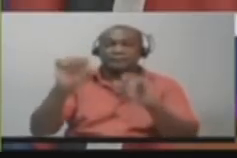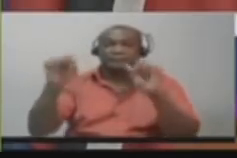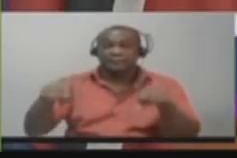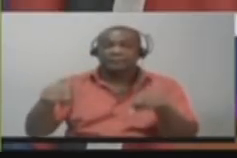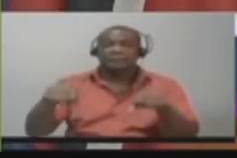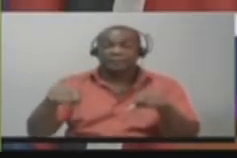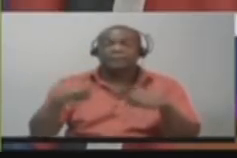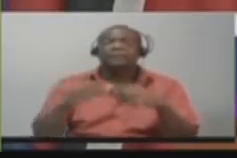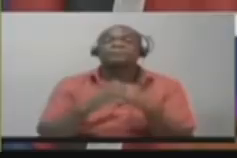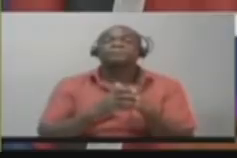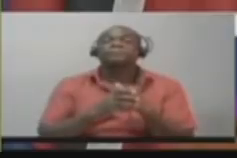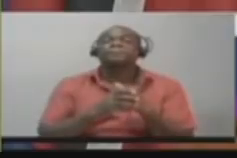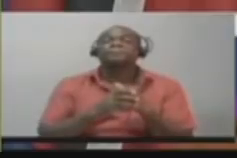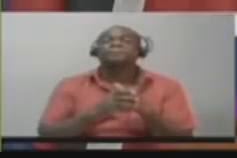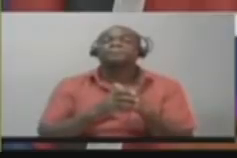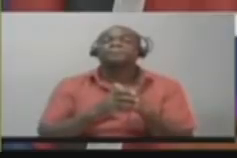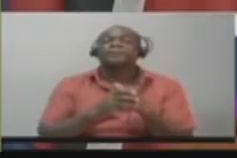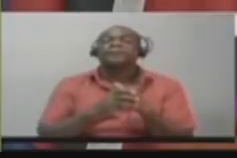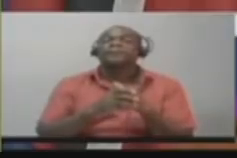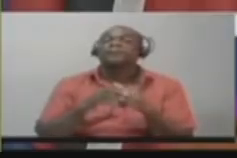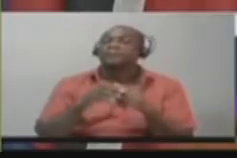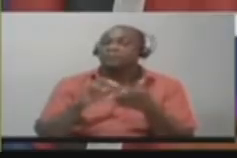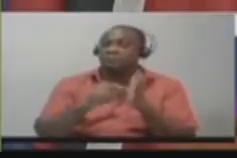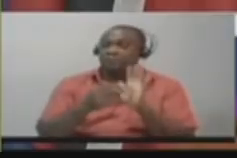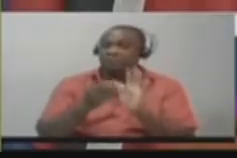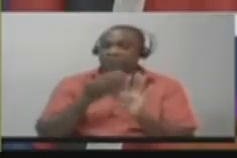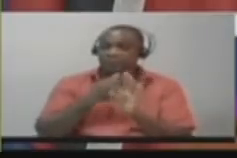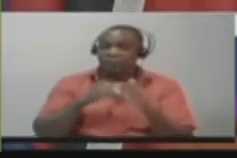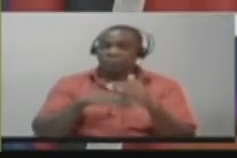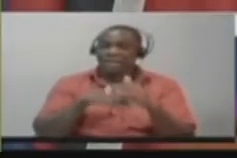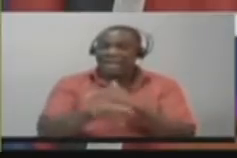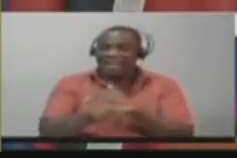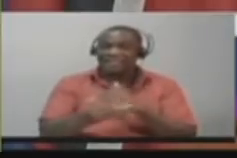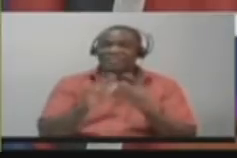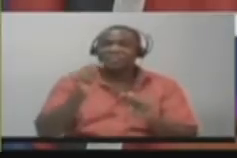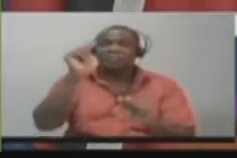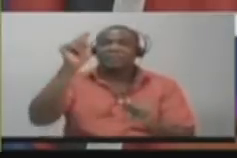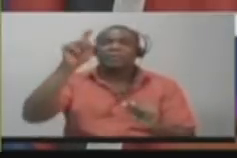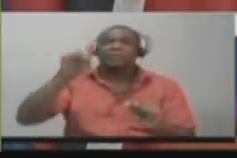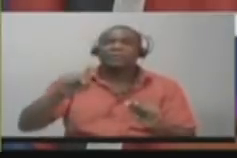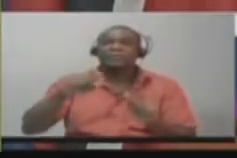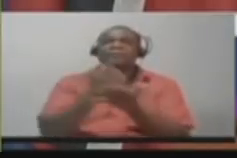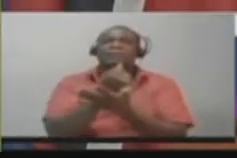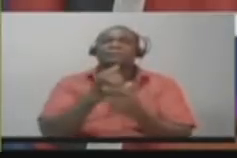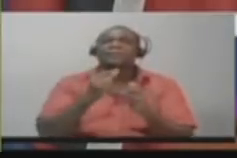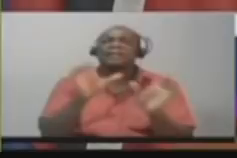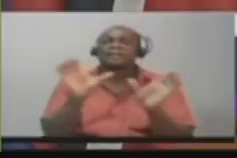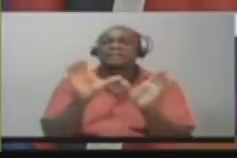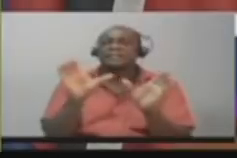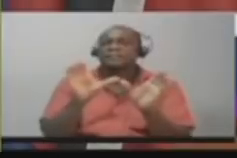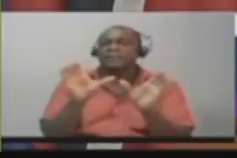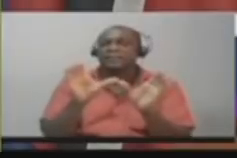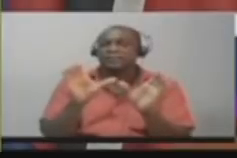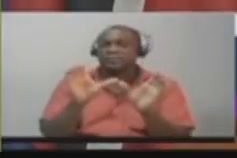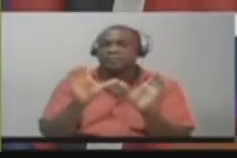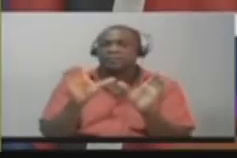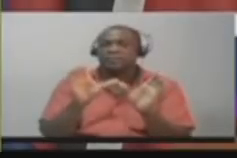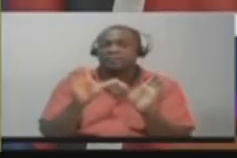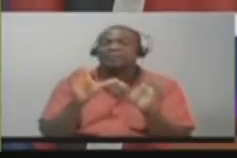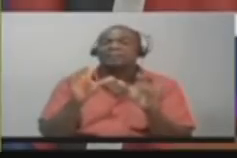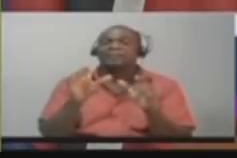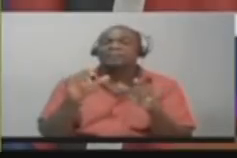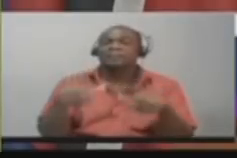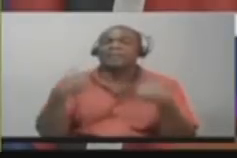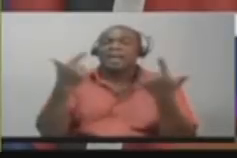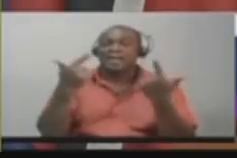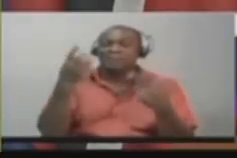certification before entering Trinidad and Tobago. That was launched on Wednesday, as you are aware. It went live on Wednesday afternoon. Whilst